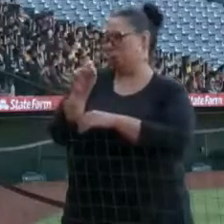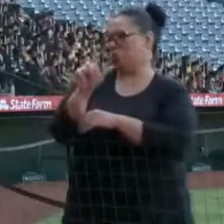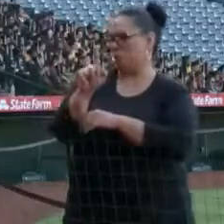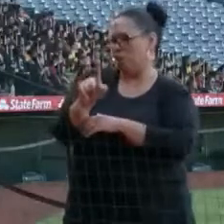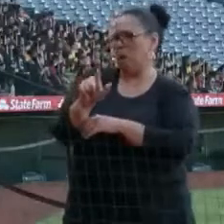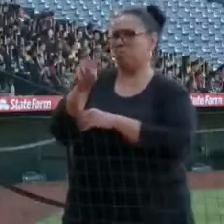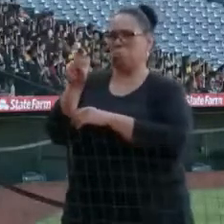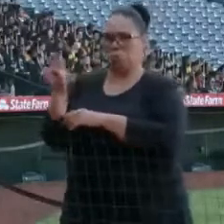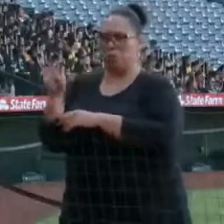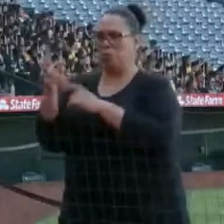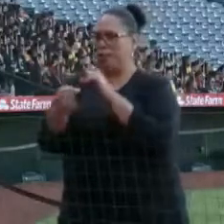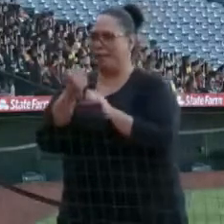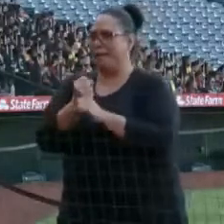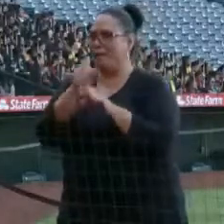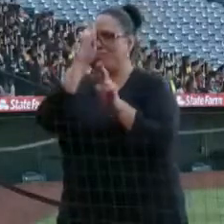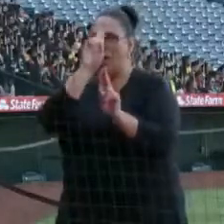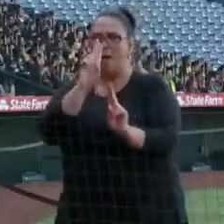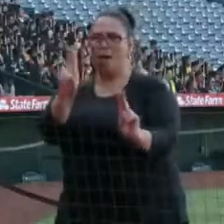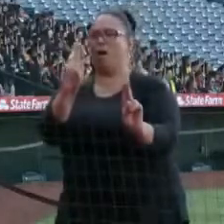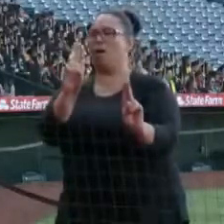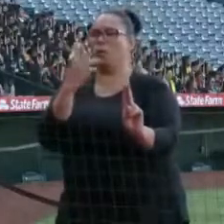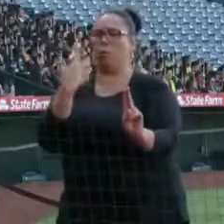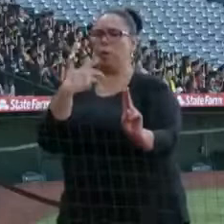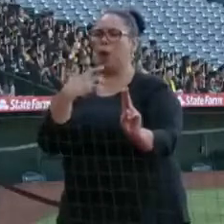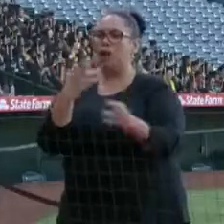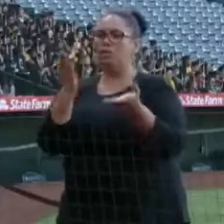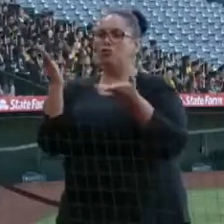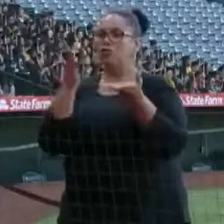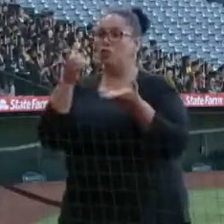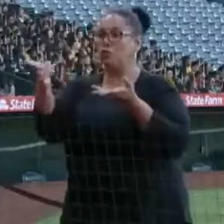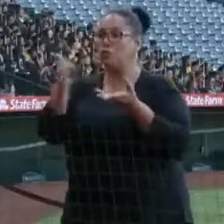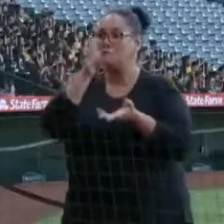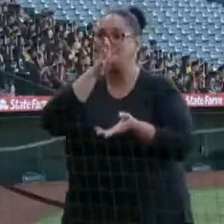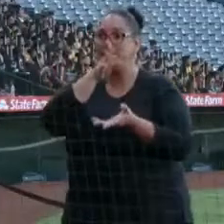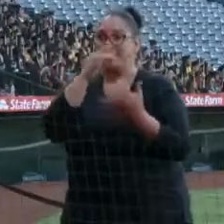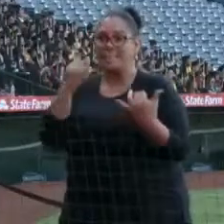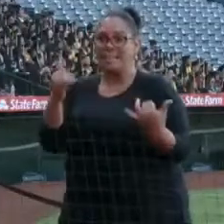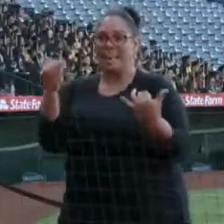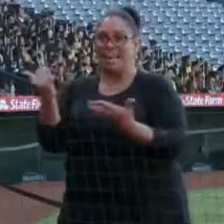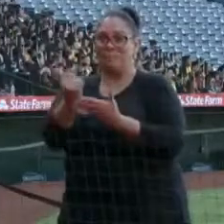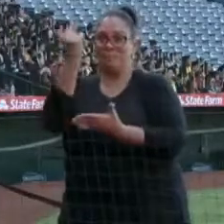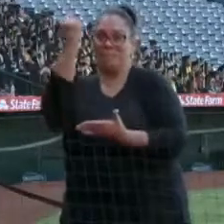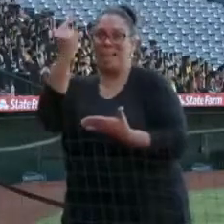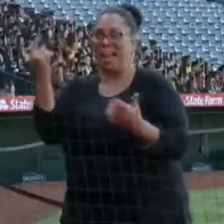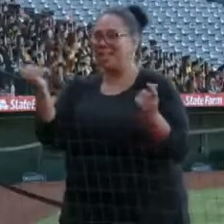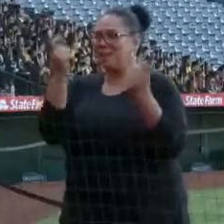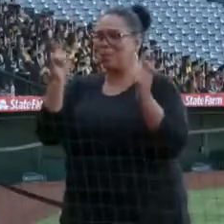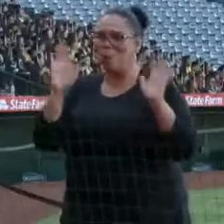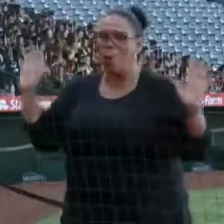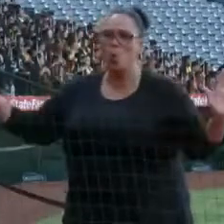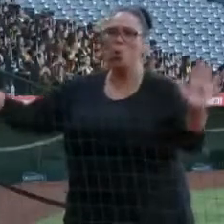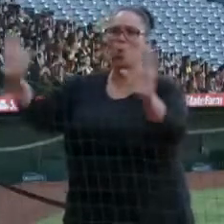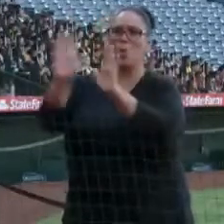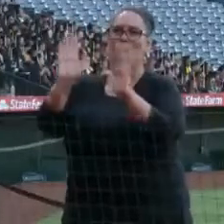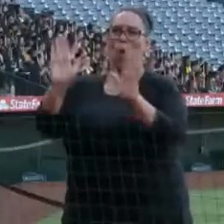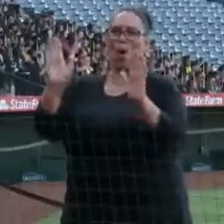year. It is an honor and privilege to be serving you and to be speaking in today's commencement, celebrating your